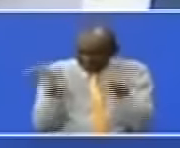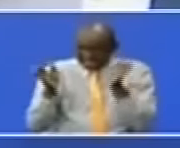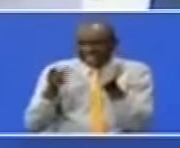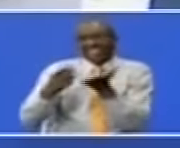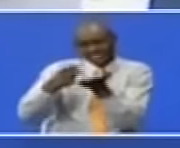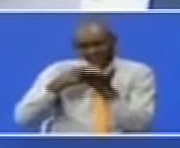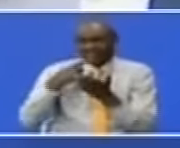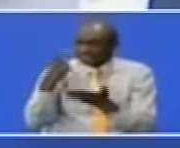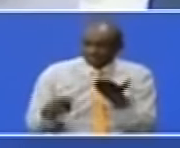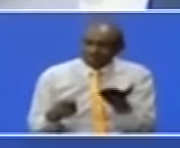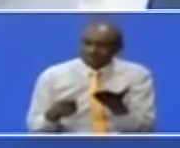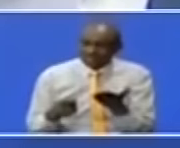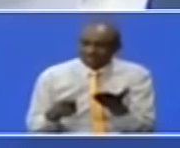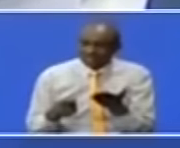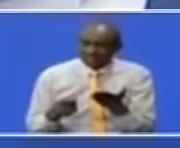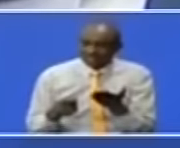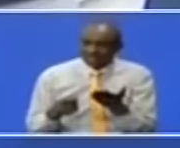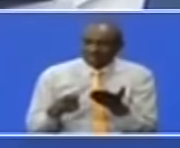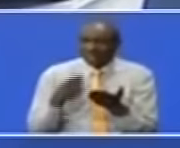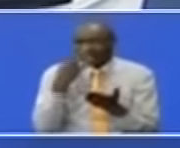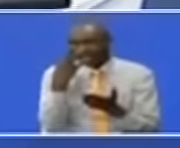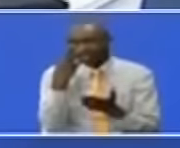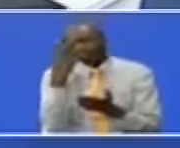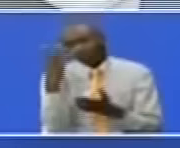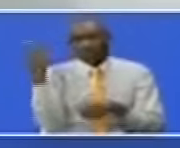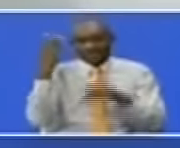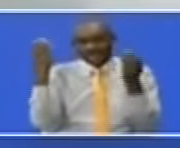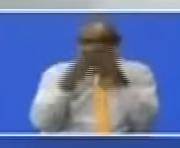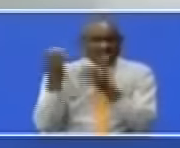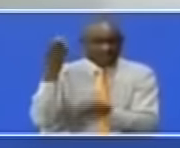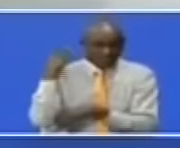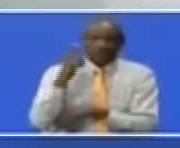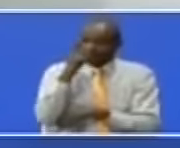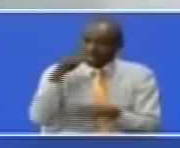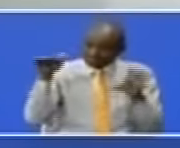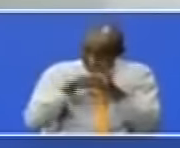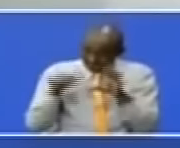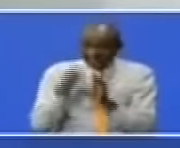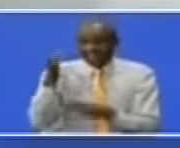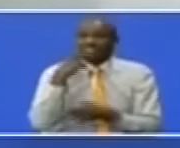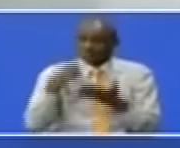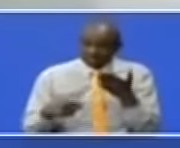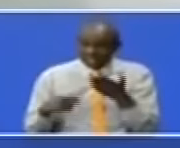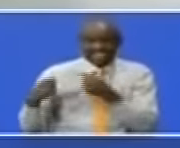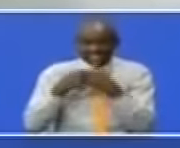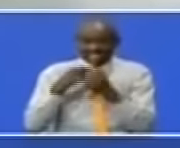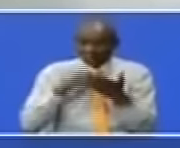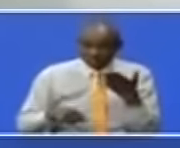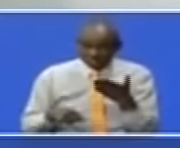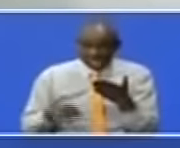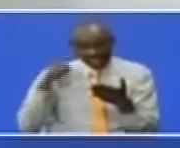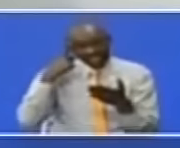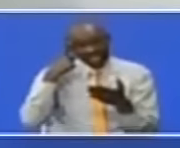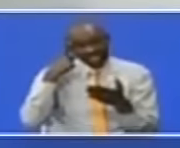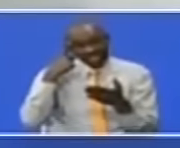debate three or four nights ago in Kericho, where one member of the audience challenged, I think